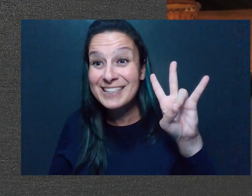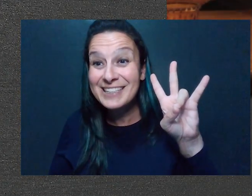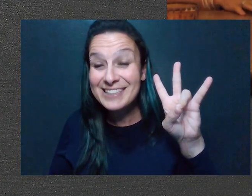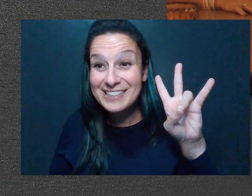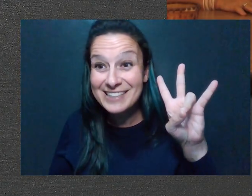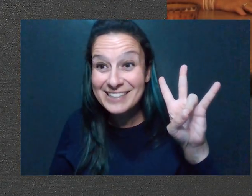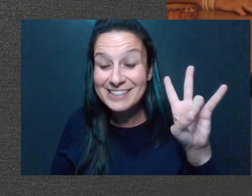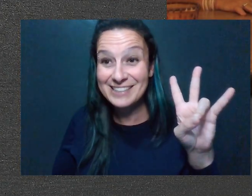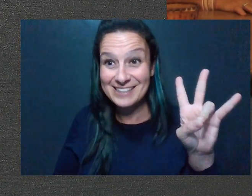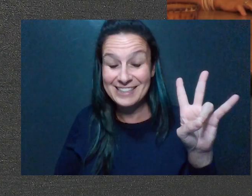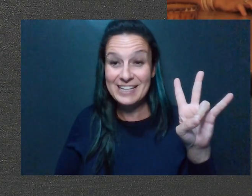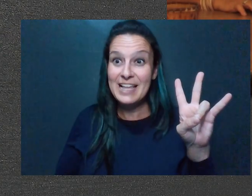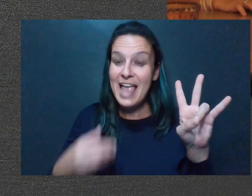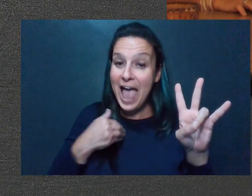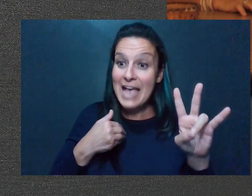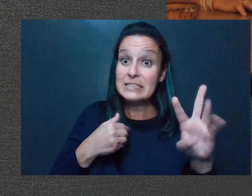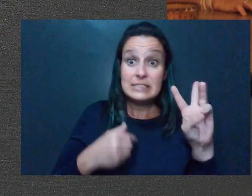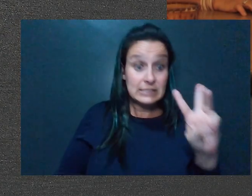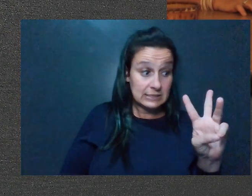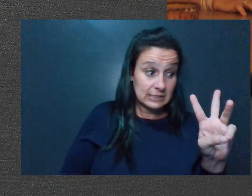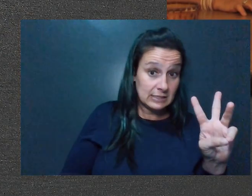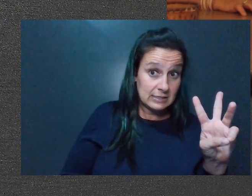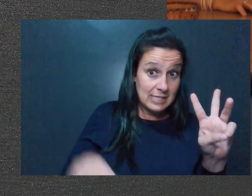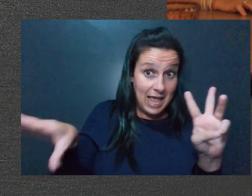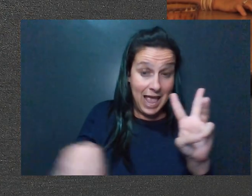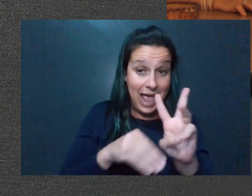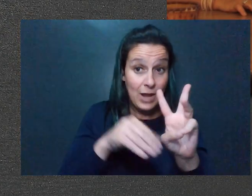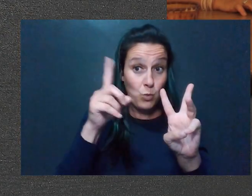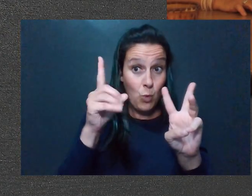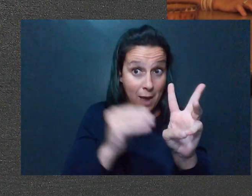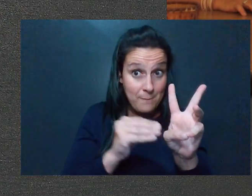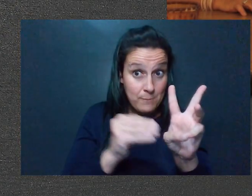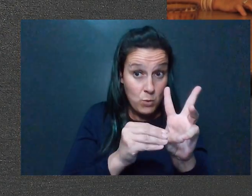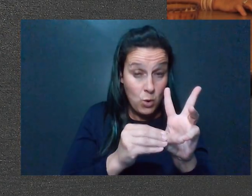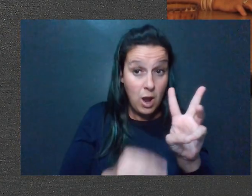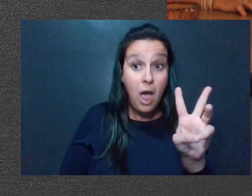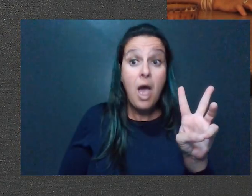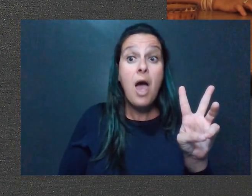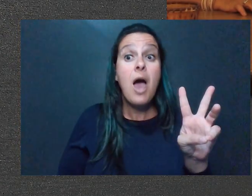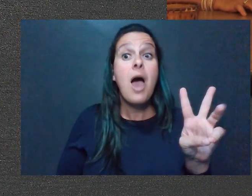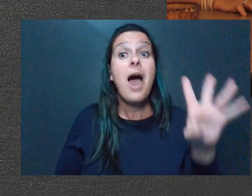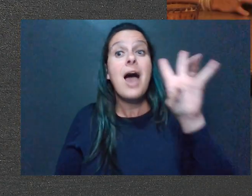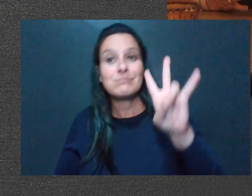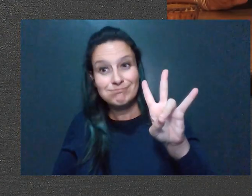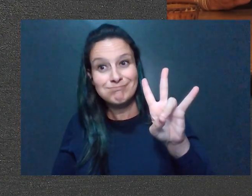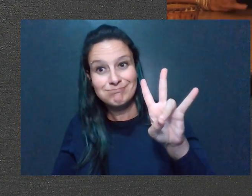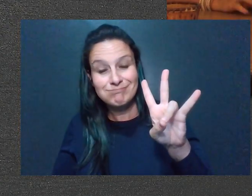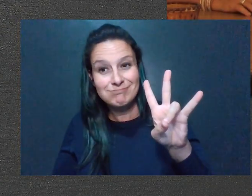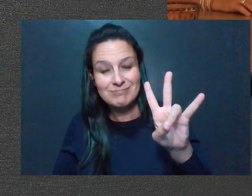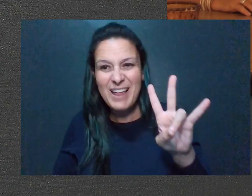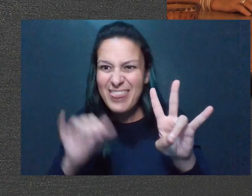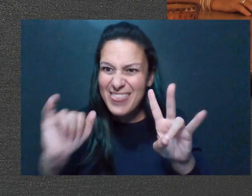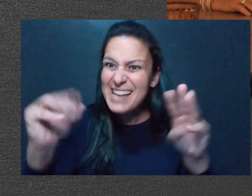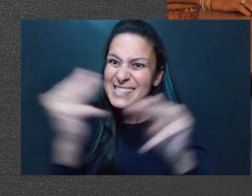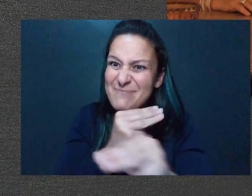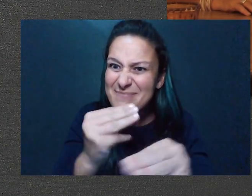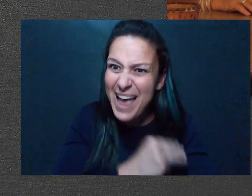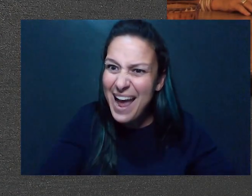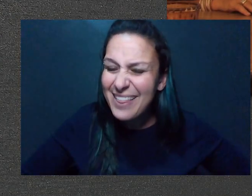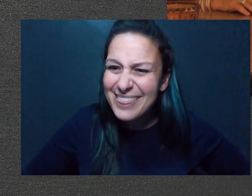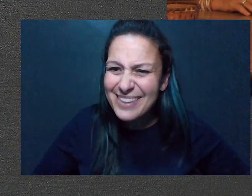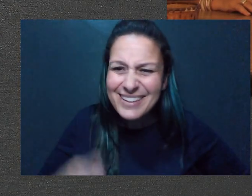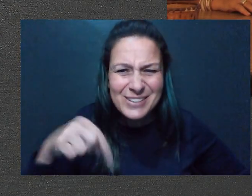7. He had 6. He wanted one more. That makes 7. That's math. You're